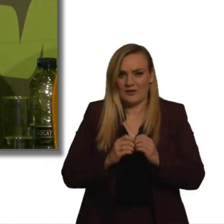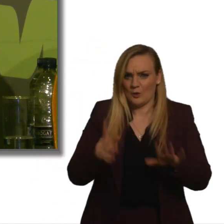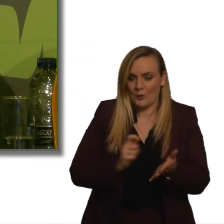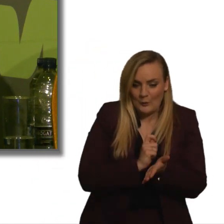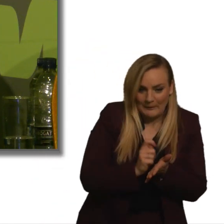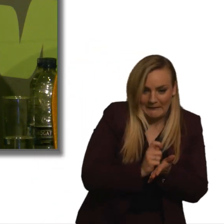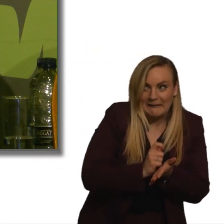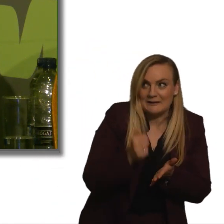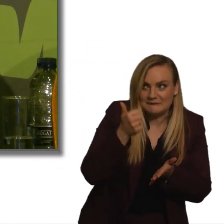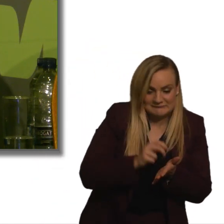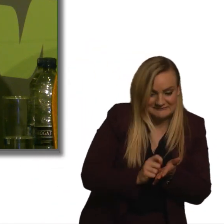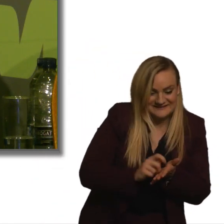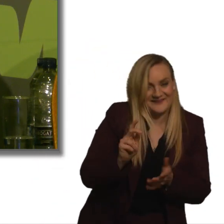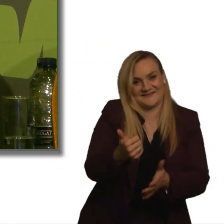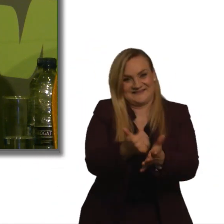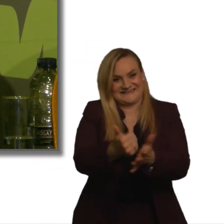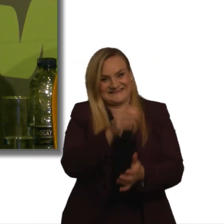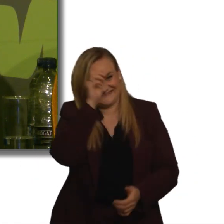now. That's fab.